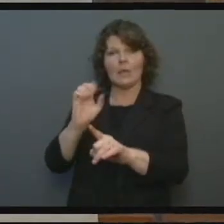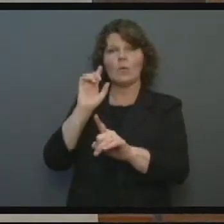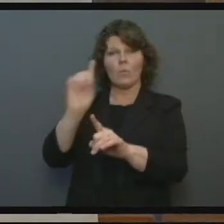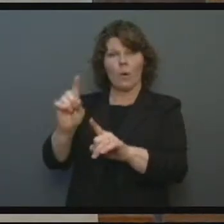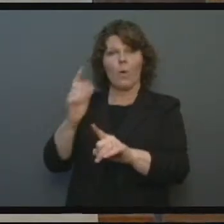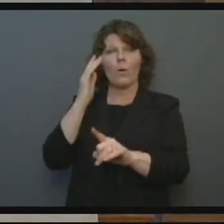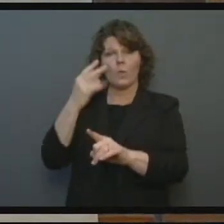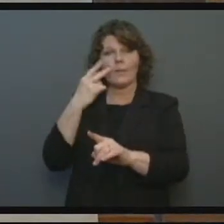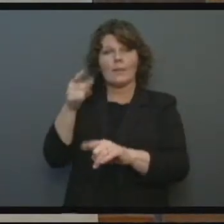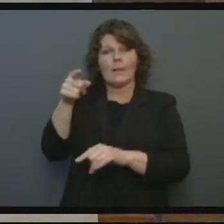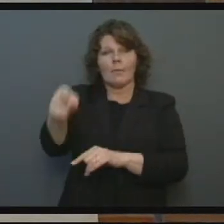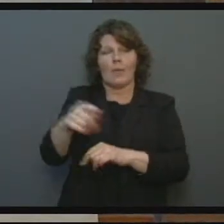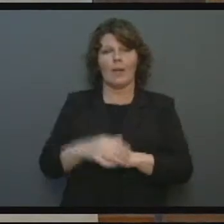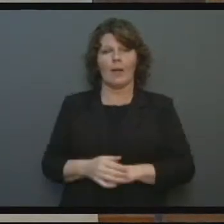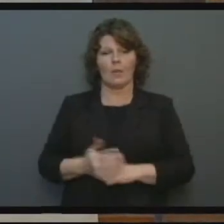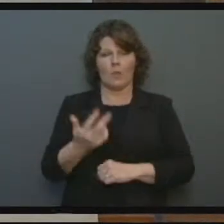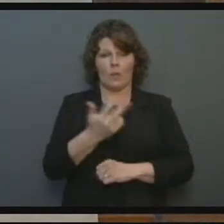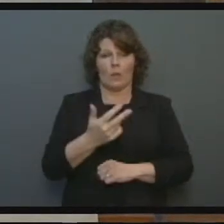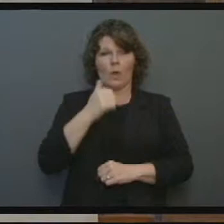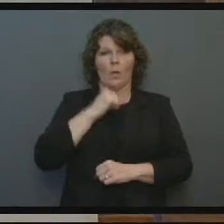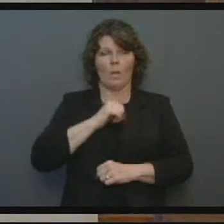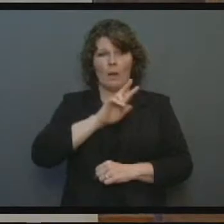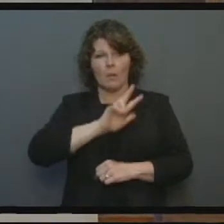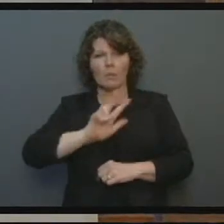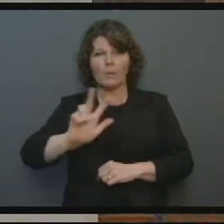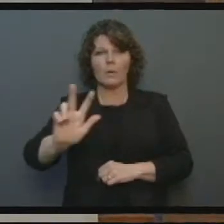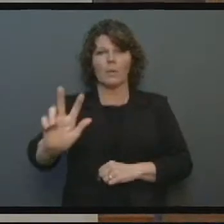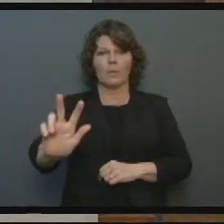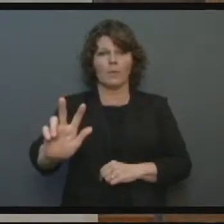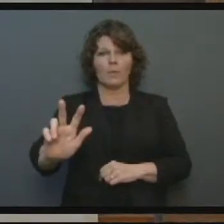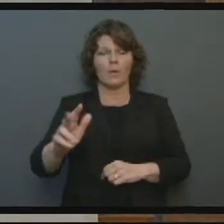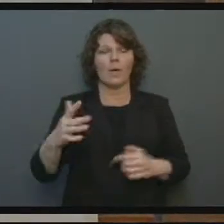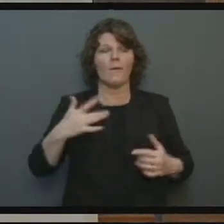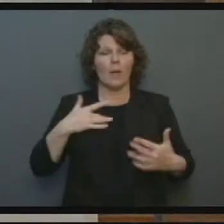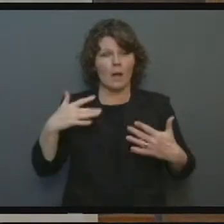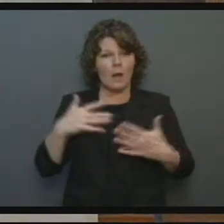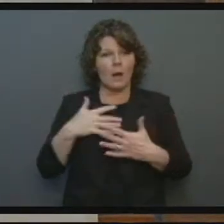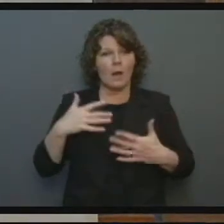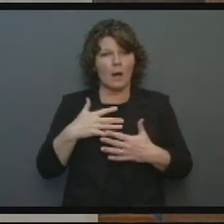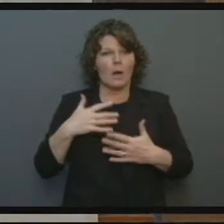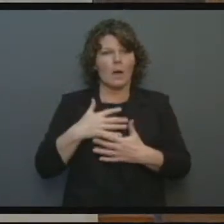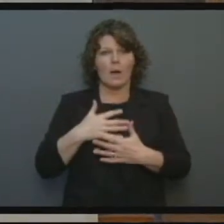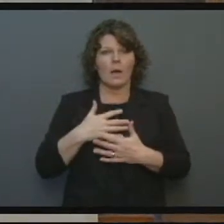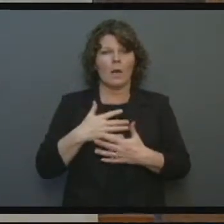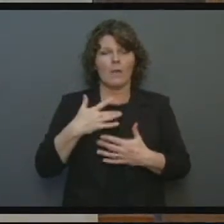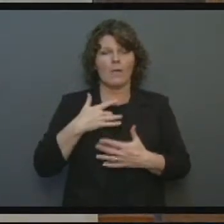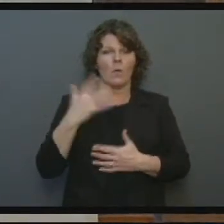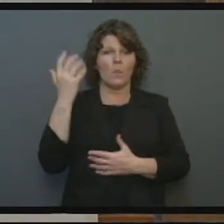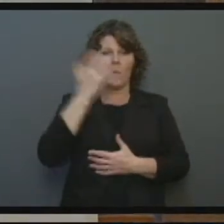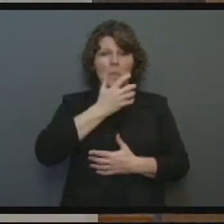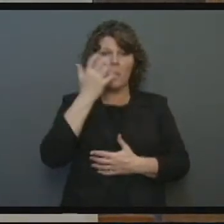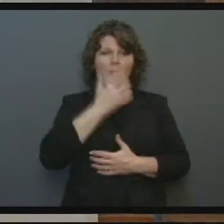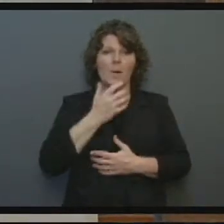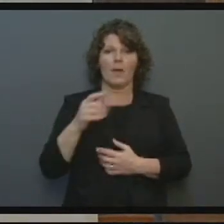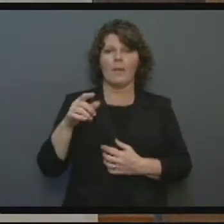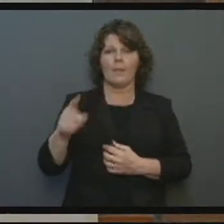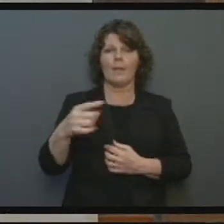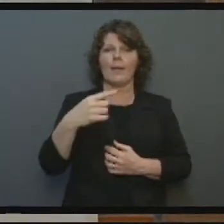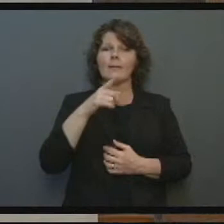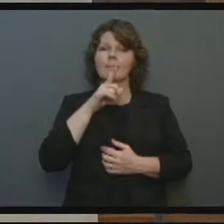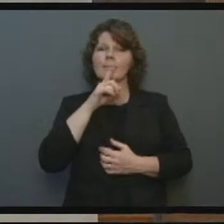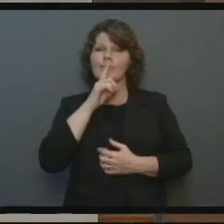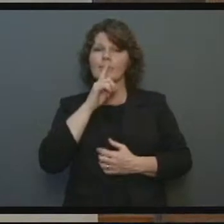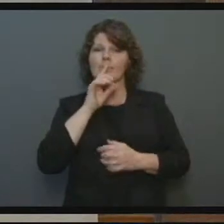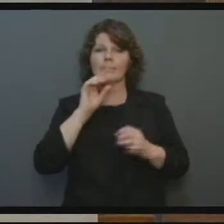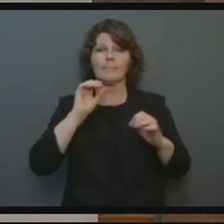you." And they went out and fled from the tomb, for trembling and astonishment had seized them. And they said nothing to